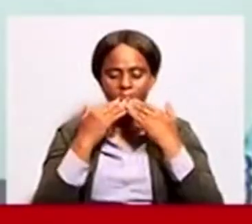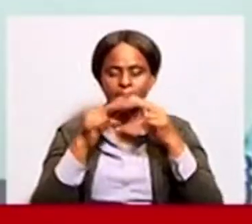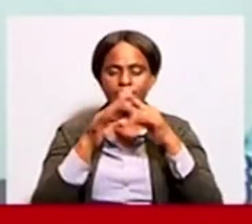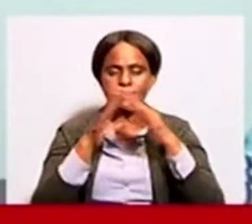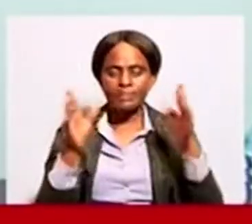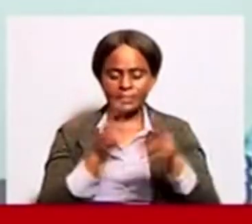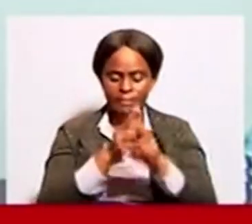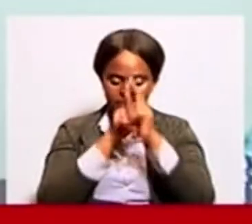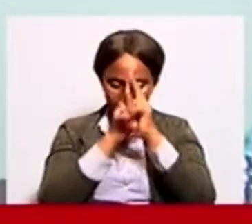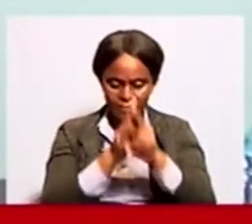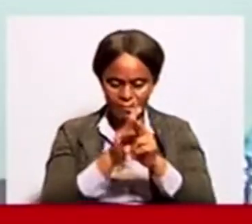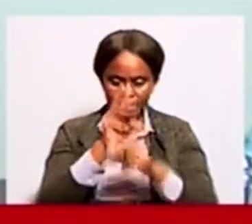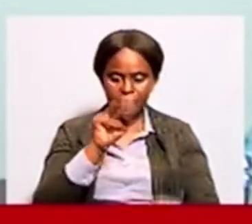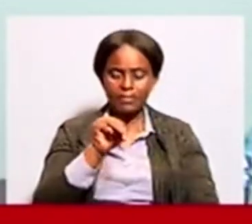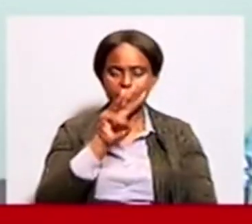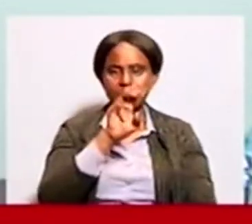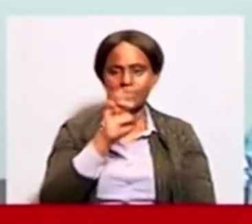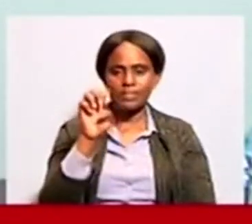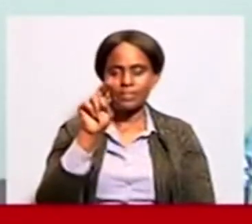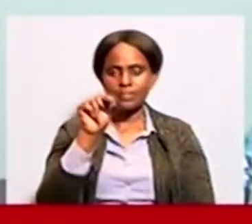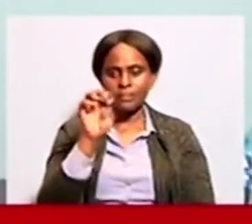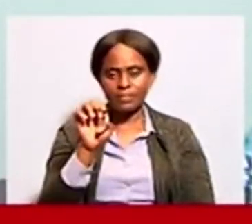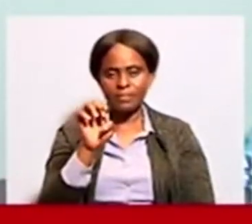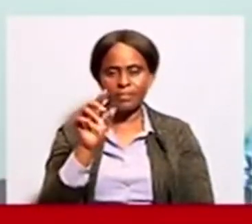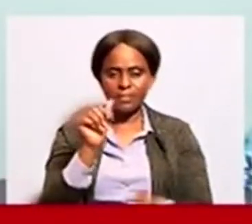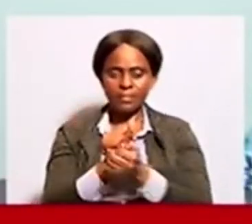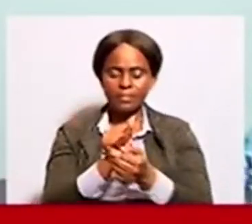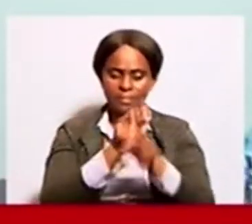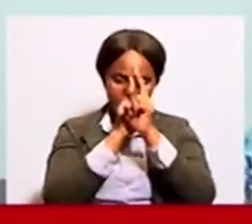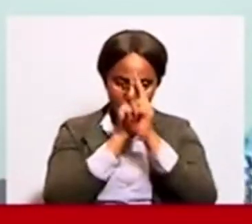Mwene, Honorable Singombe, and the Honorable